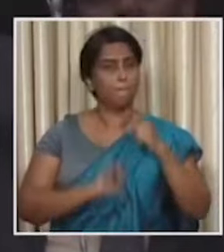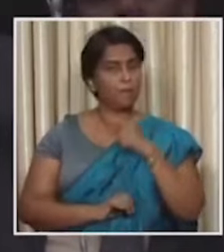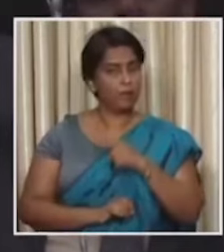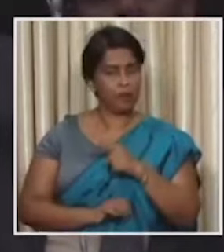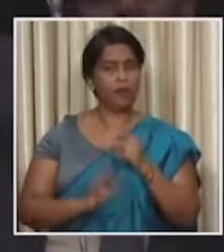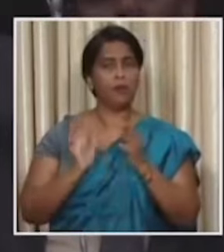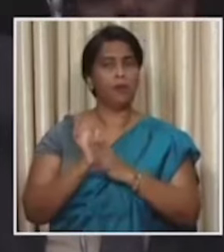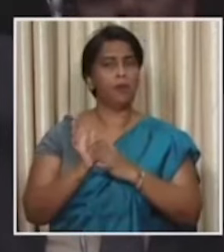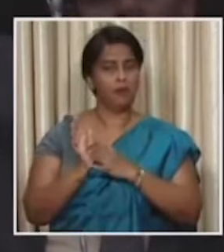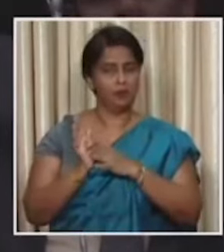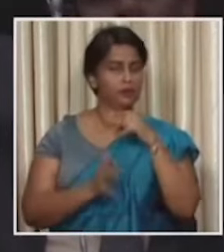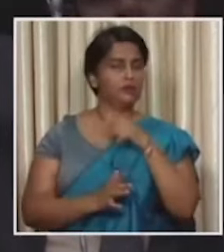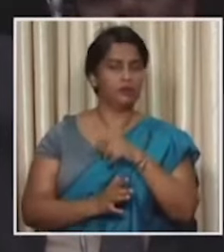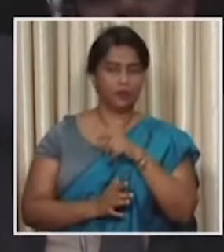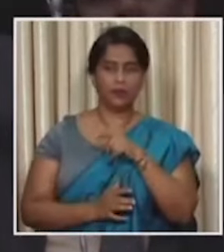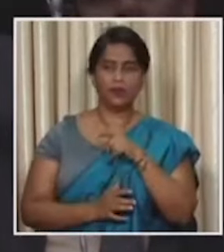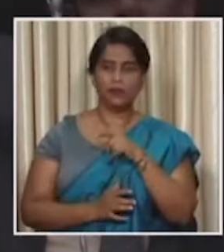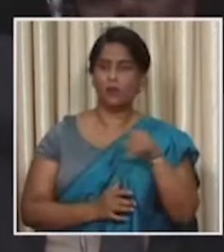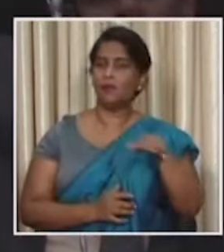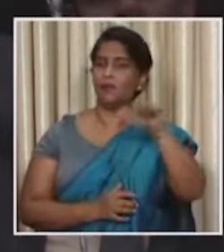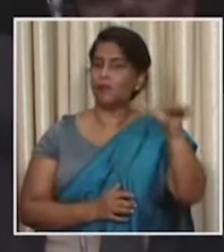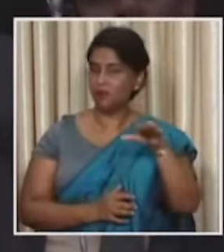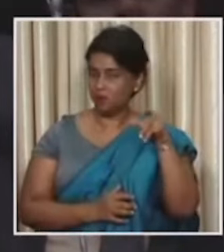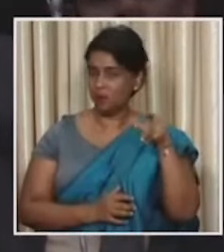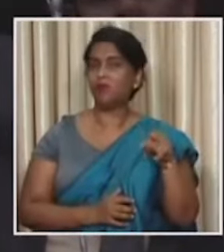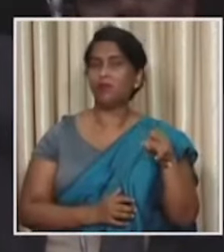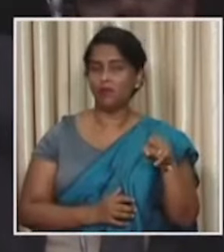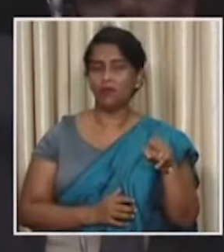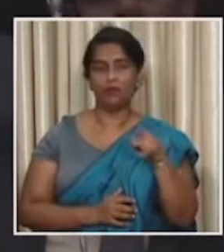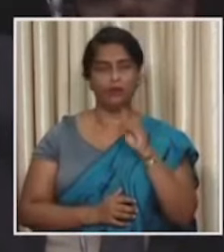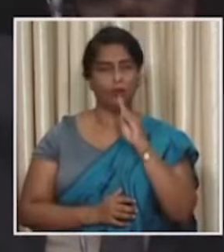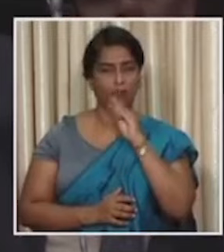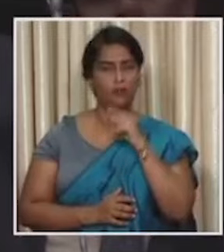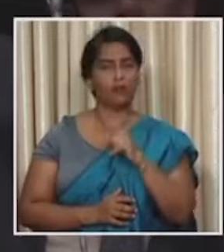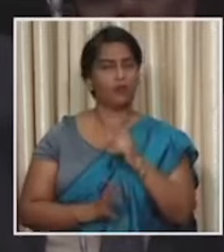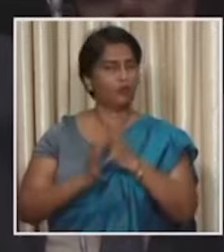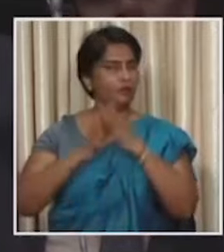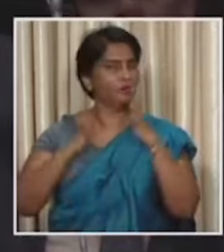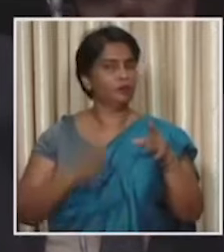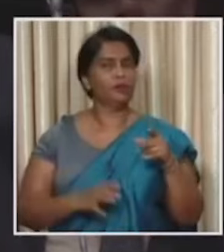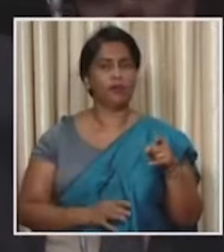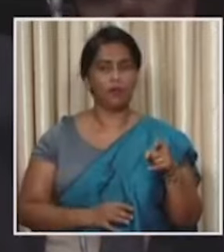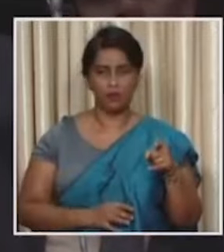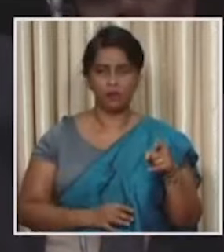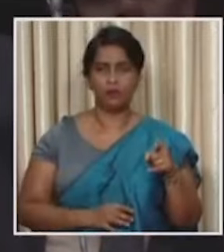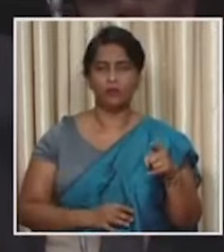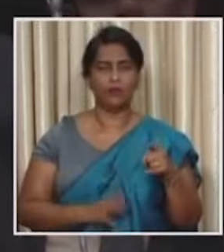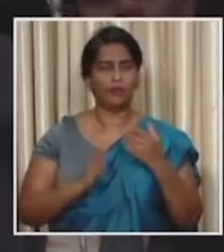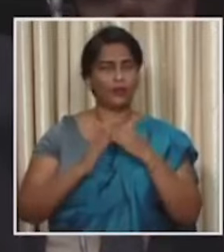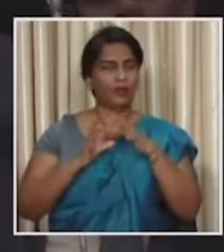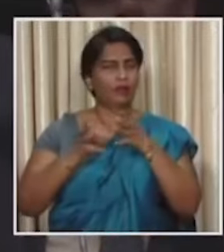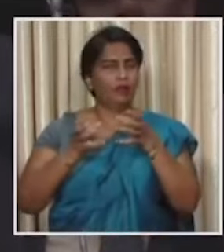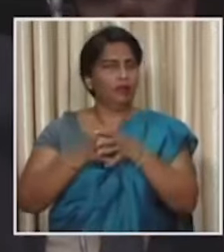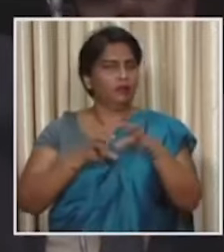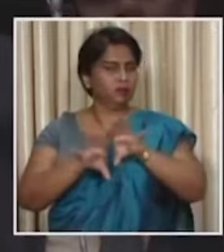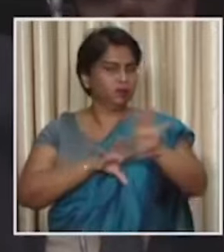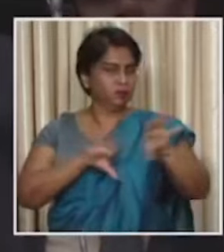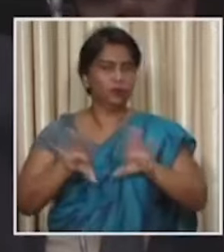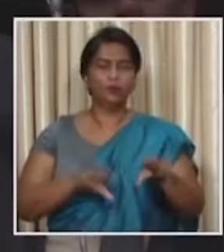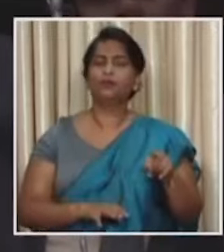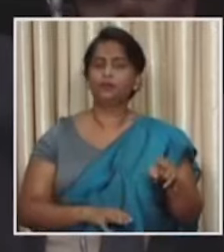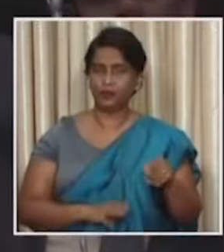Madhavane, areas where there is a distinct colonization project that was going on, in Vavuniya, in the north of Vavuniya. So, you know,